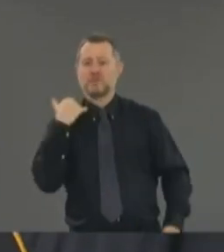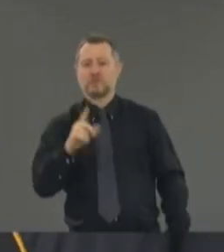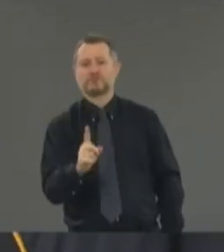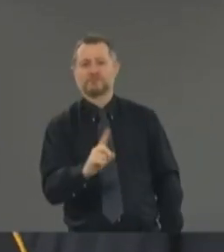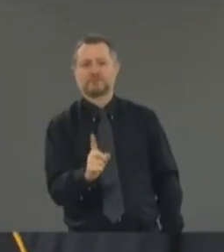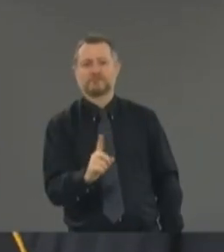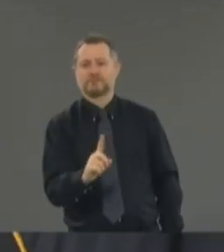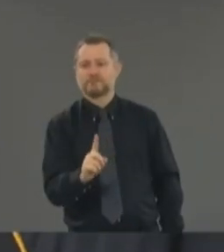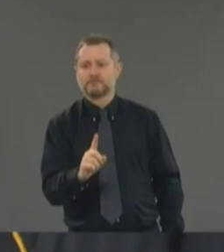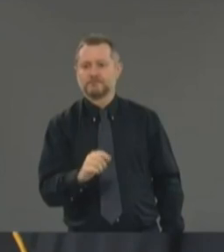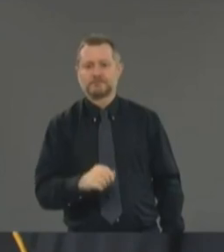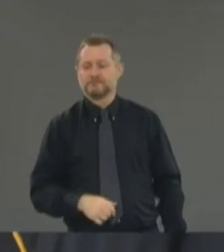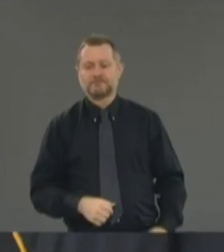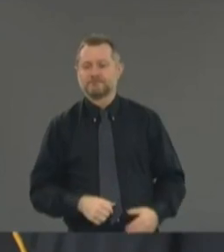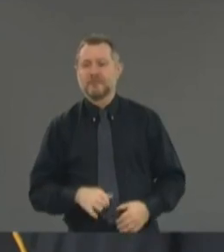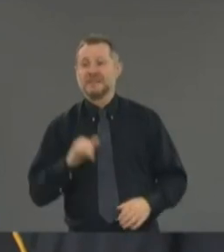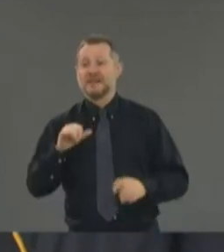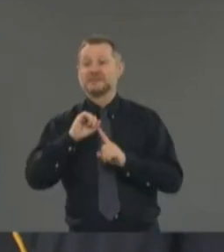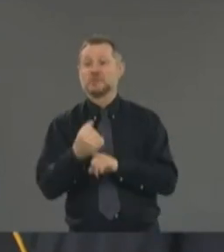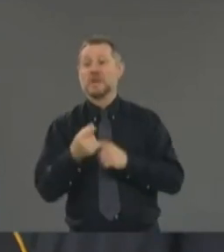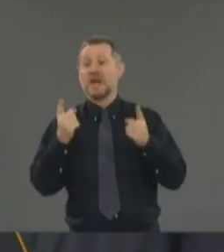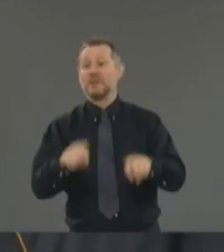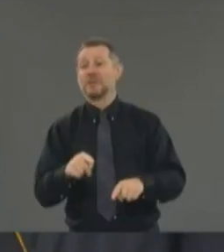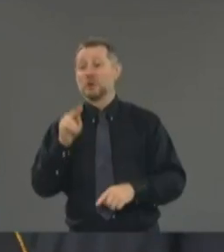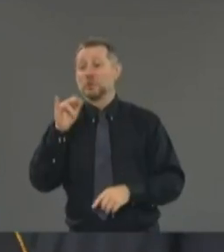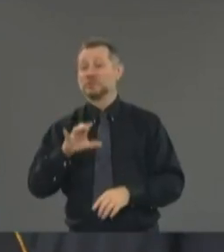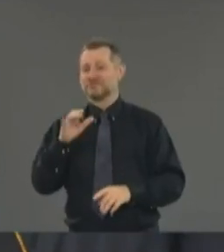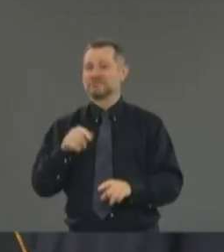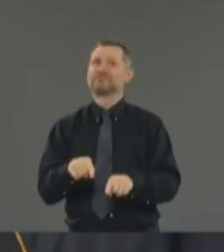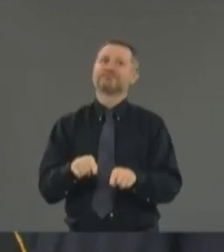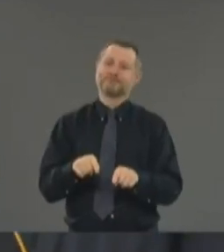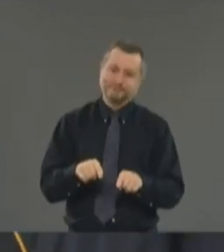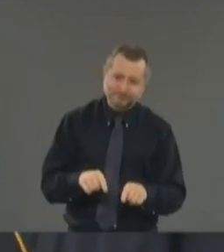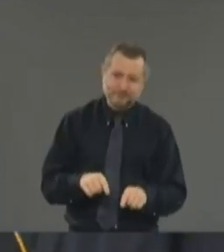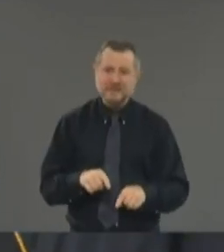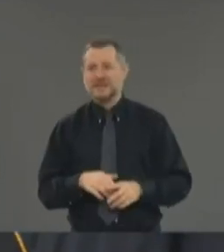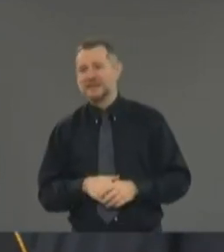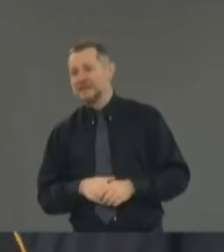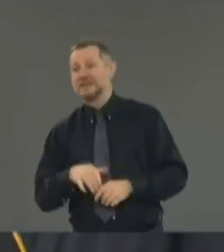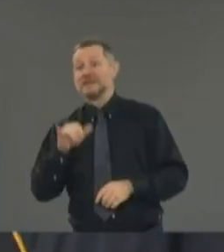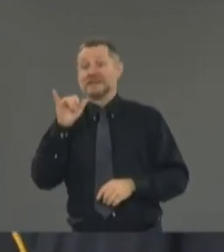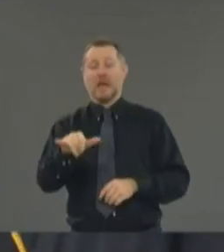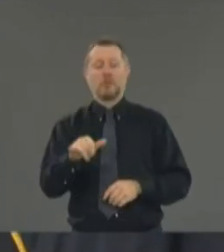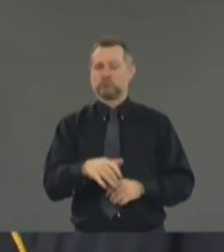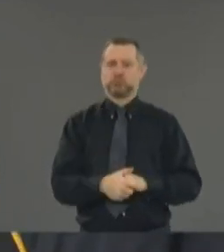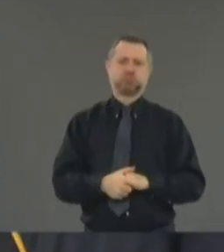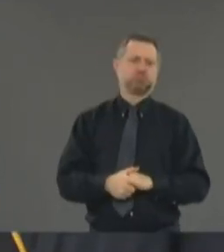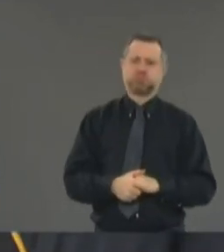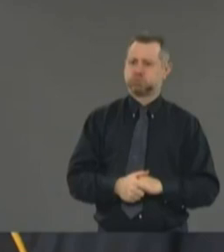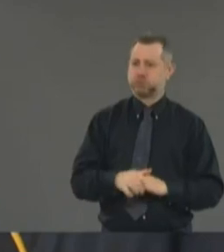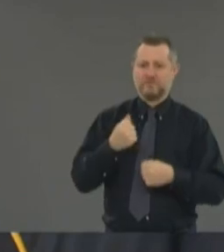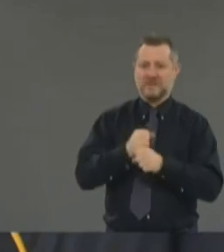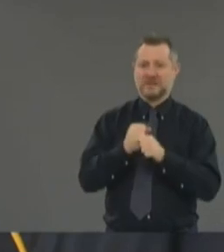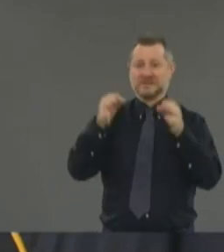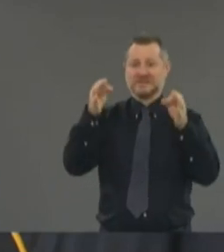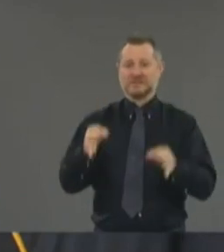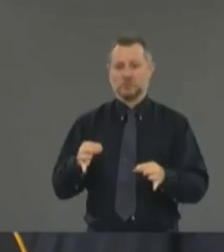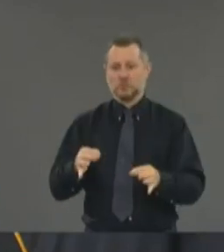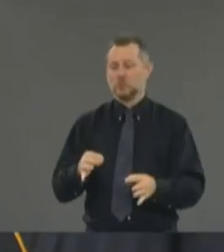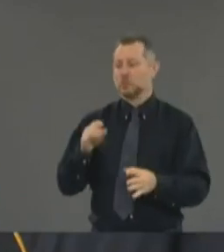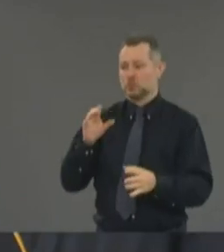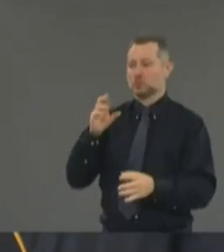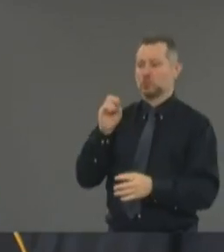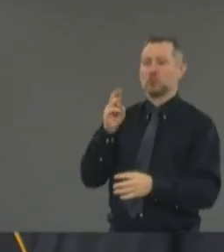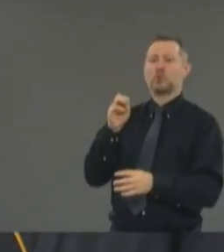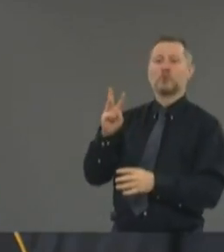The situation we were in New York City, which spurred the curfew, was much worse. And what